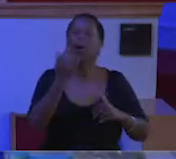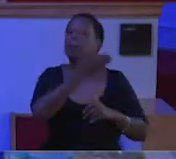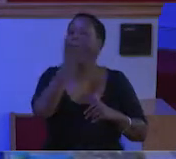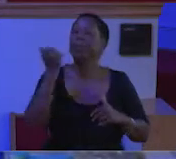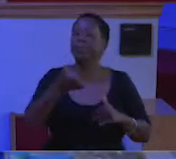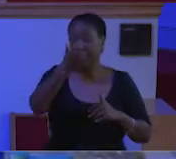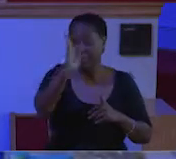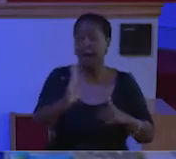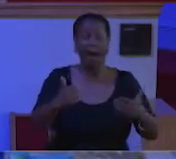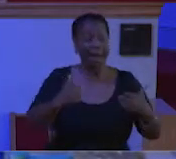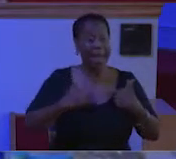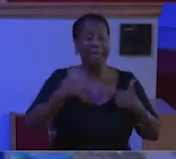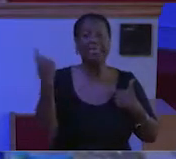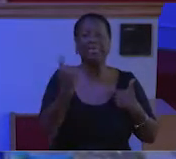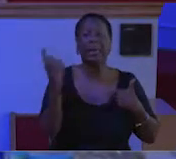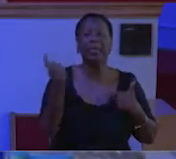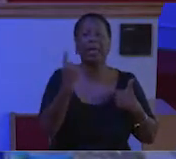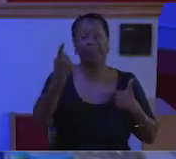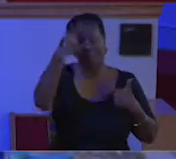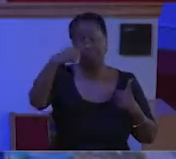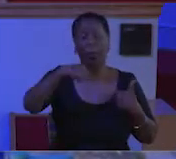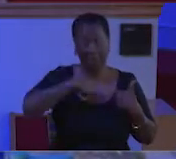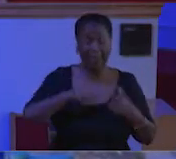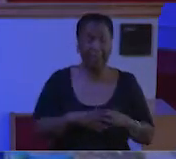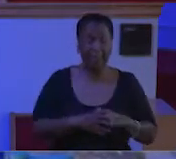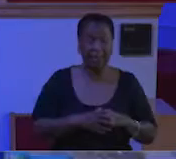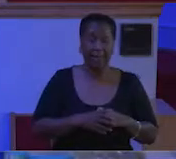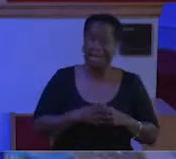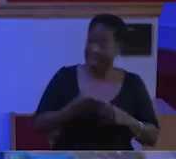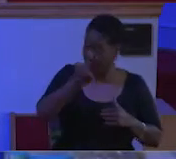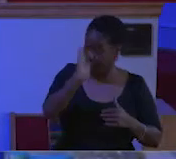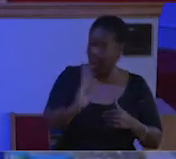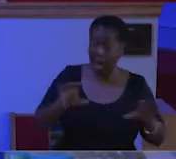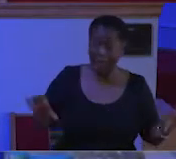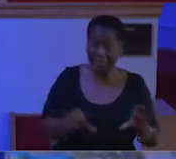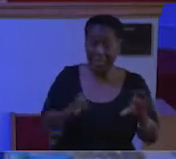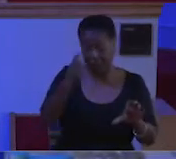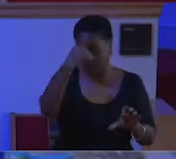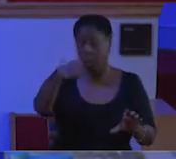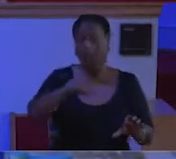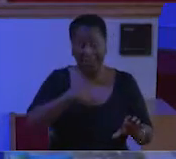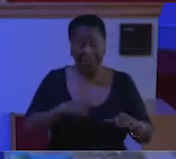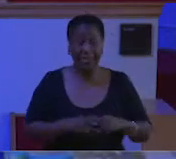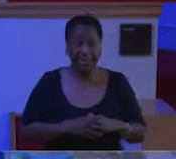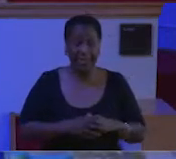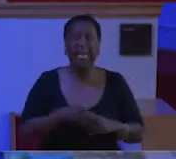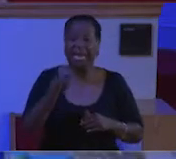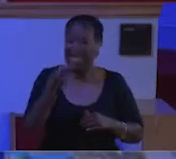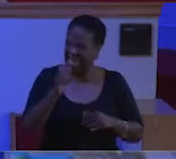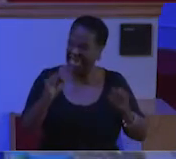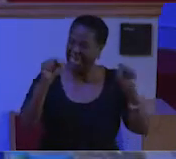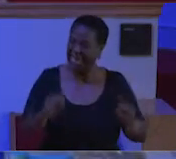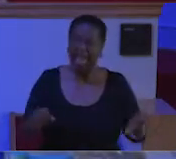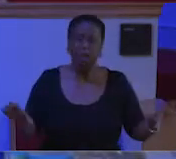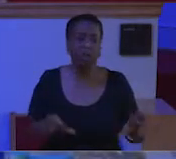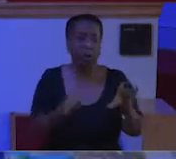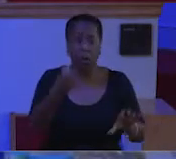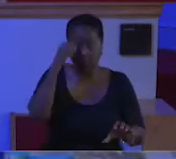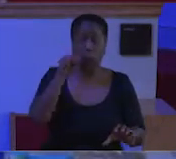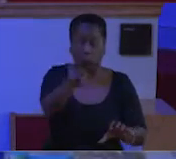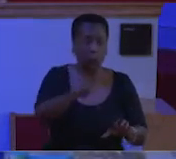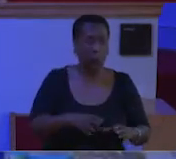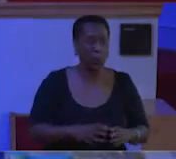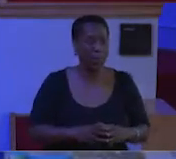because God has done something for me. And if God did it for me, he can sure enough do it for